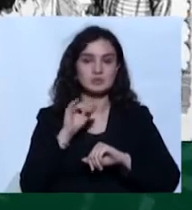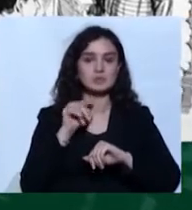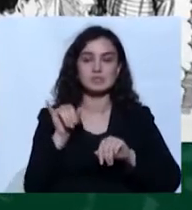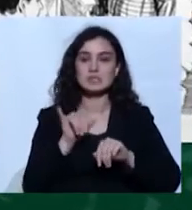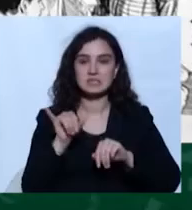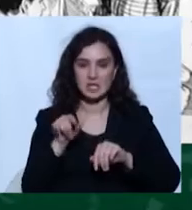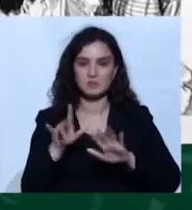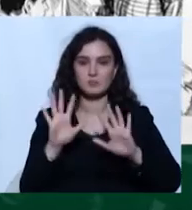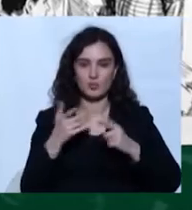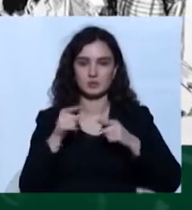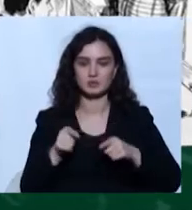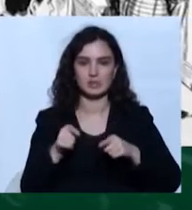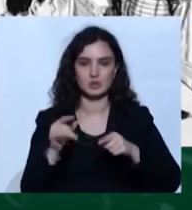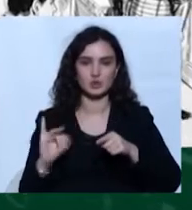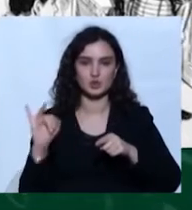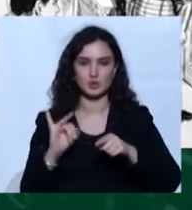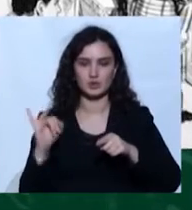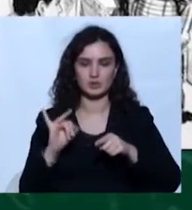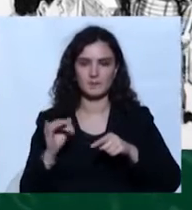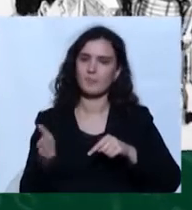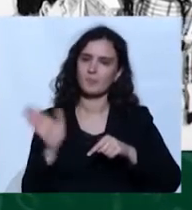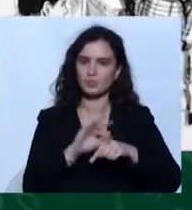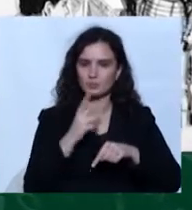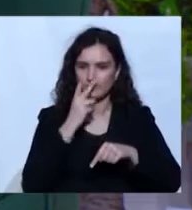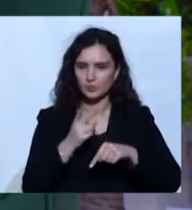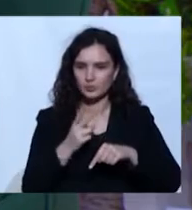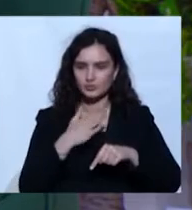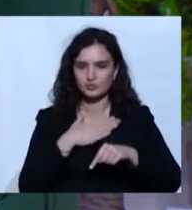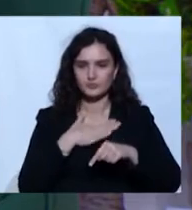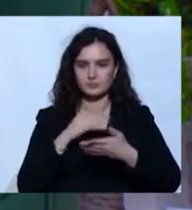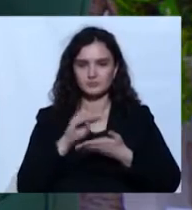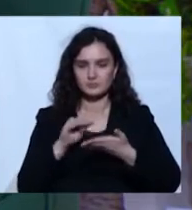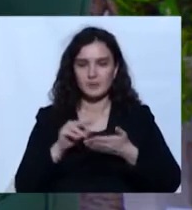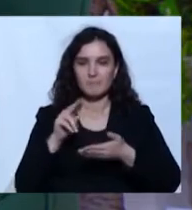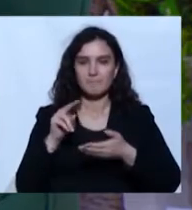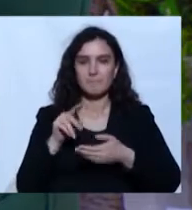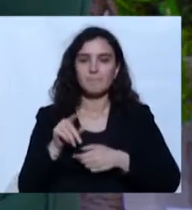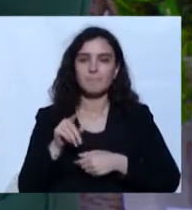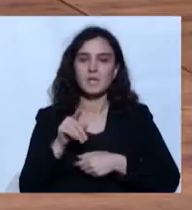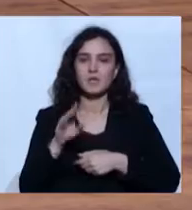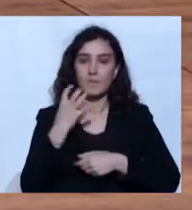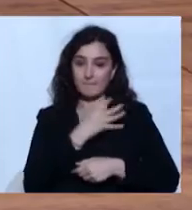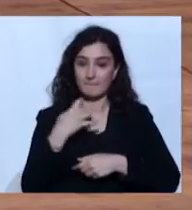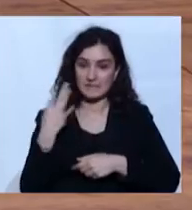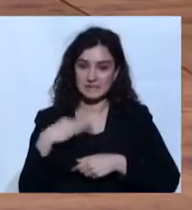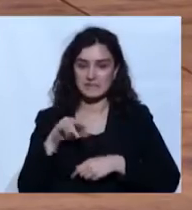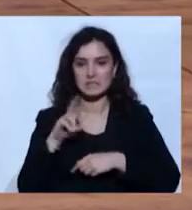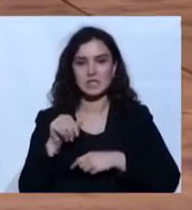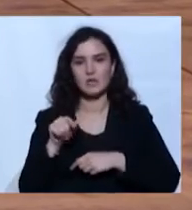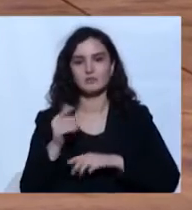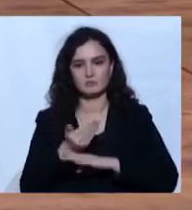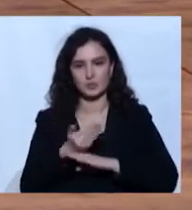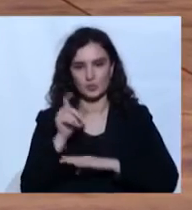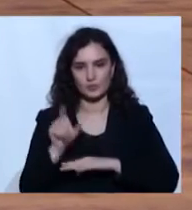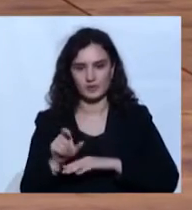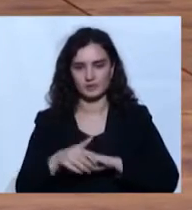and where, that the story takes place. So let's look at our setting of The Prince and the Pauper.